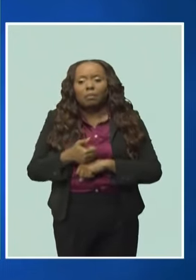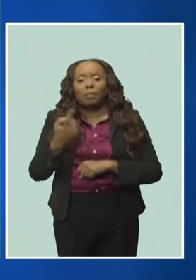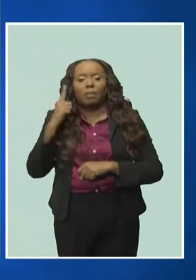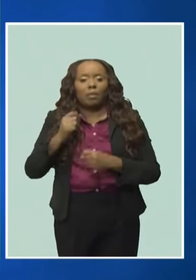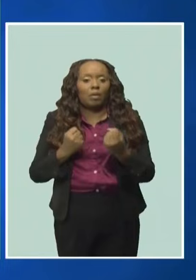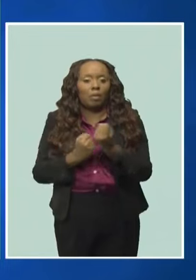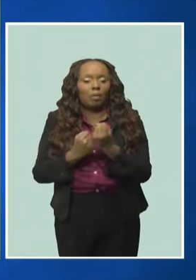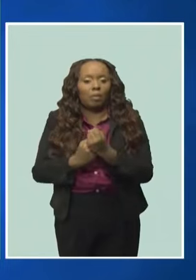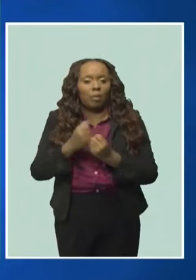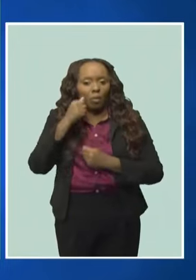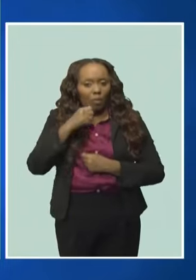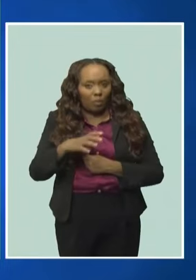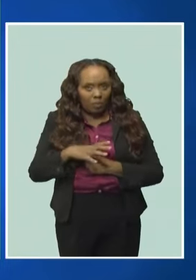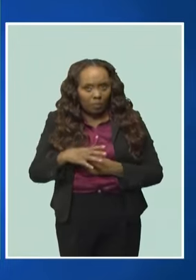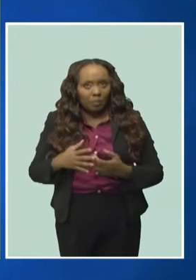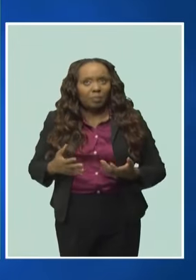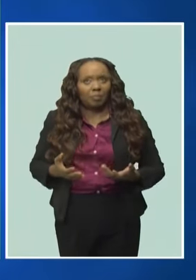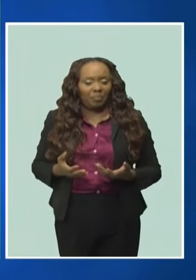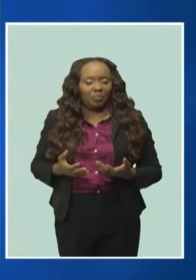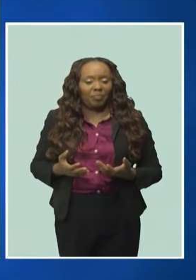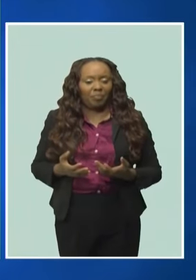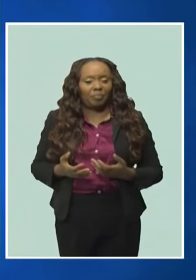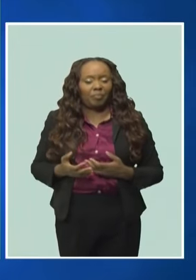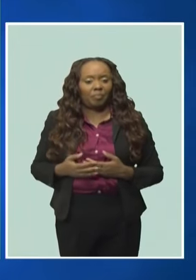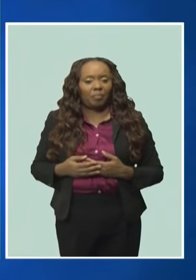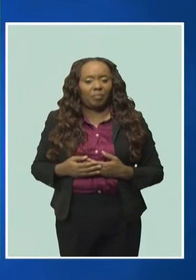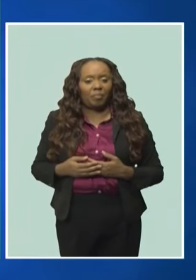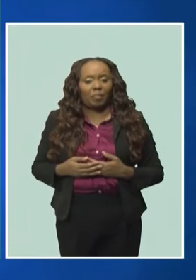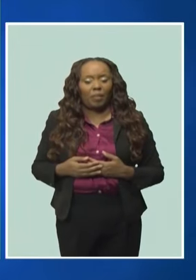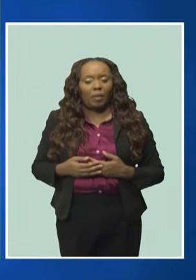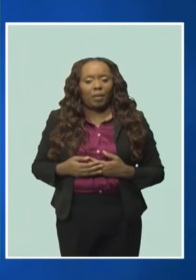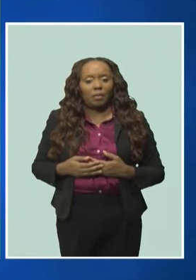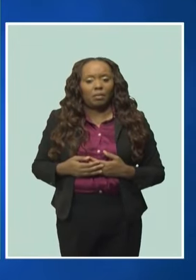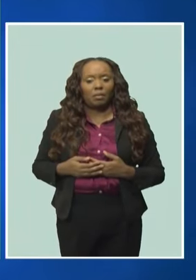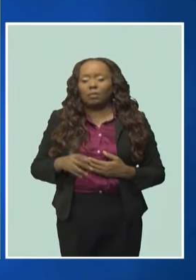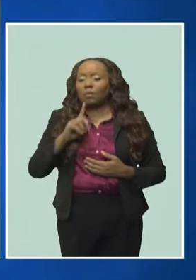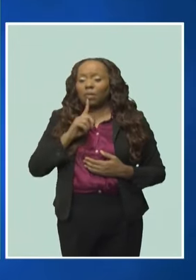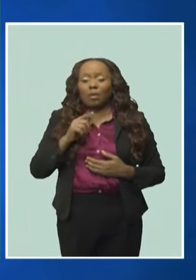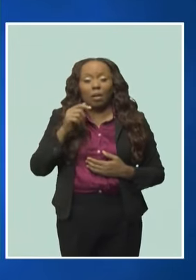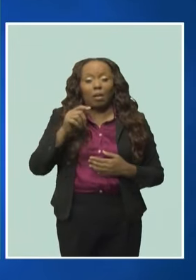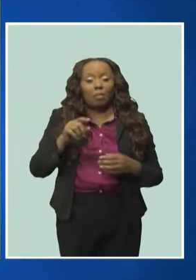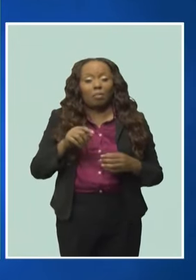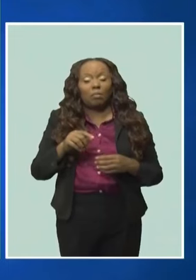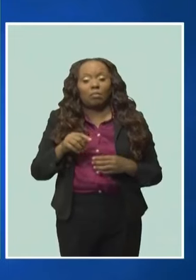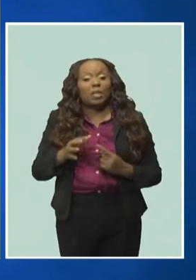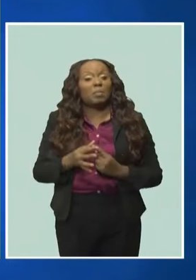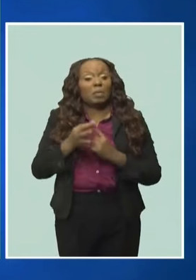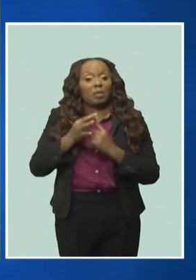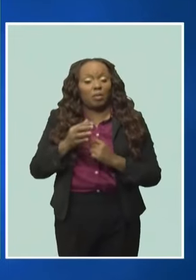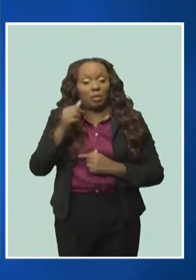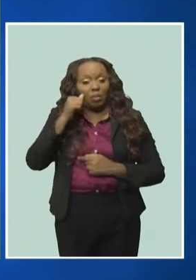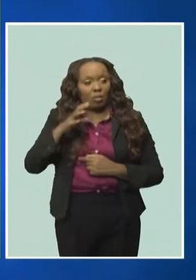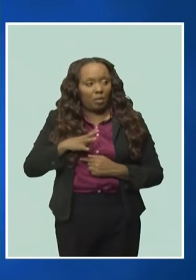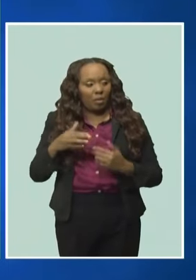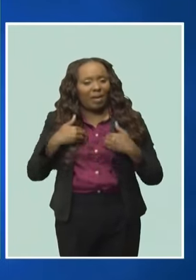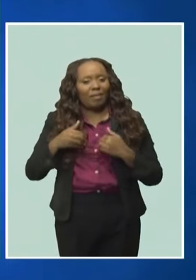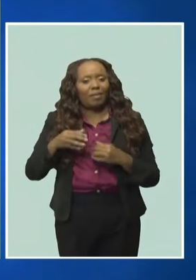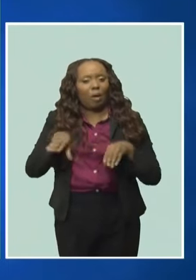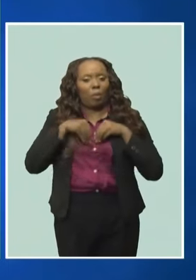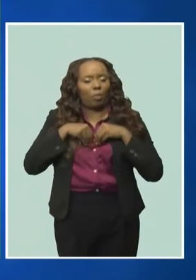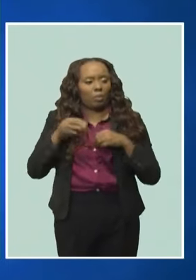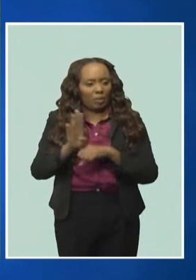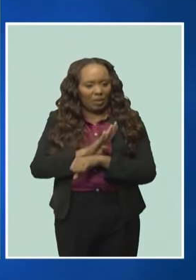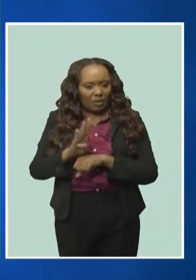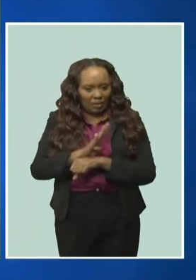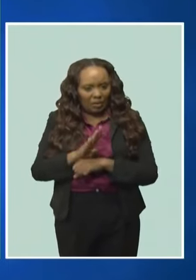support women in business, particularly women, female entrepreneurs. So that's one of the tangible things beyond